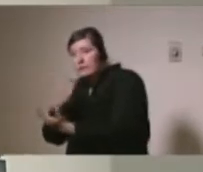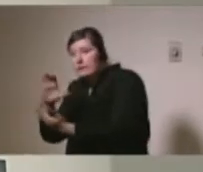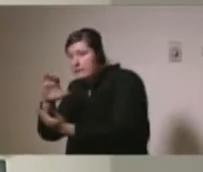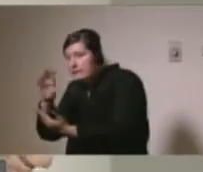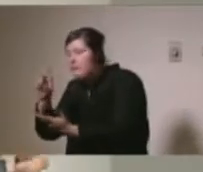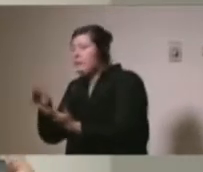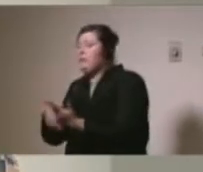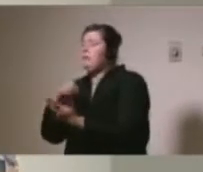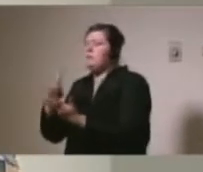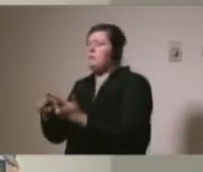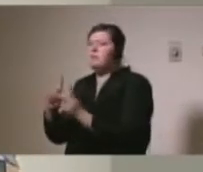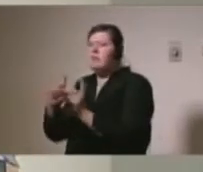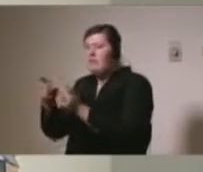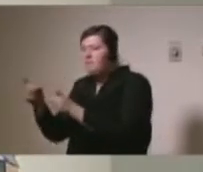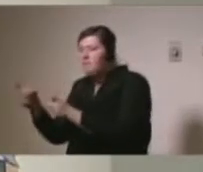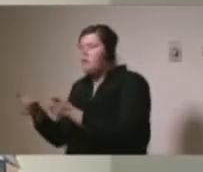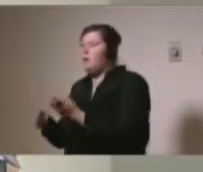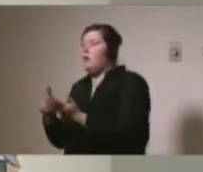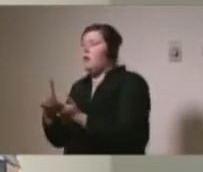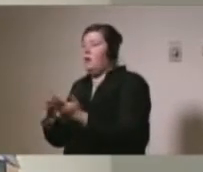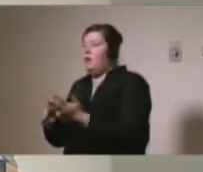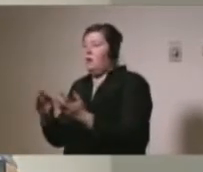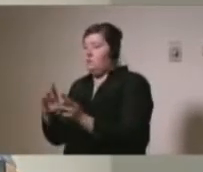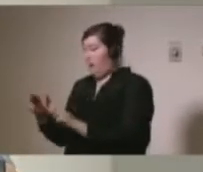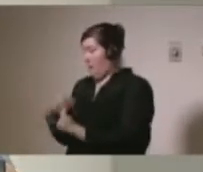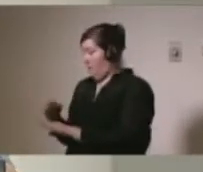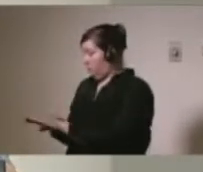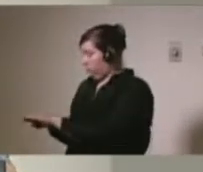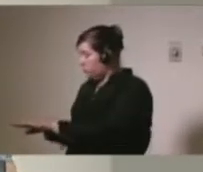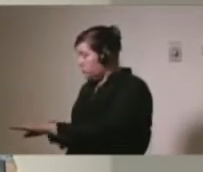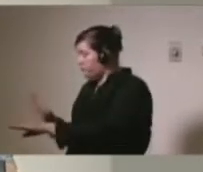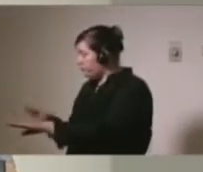gifts, mobile phones, and so on.